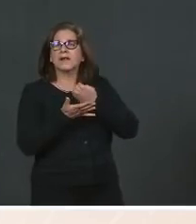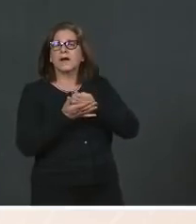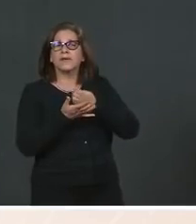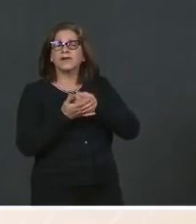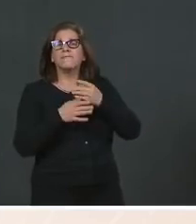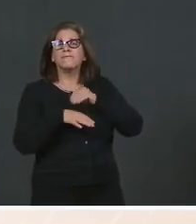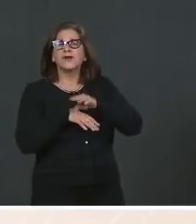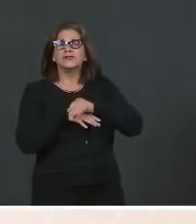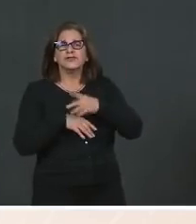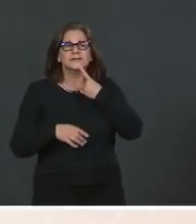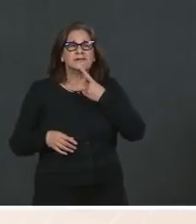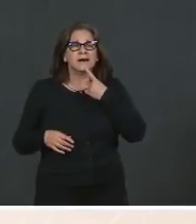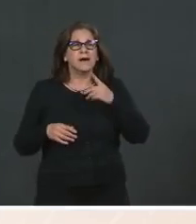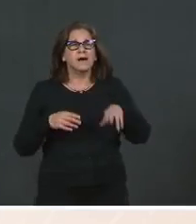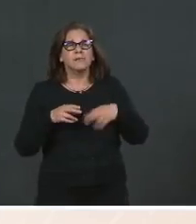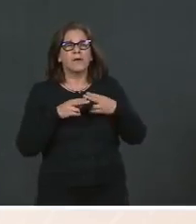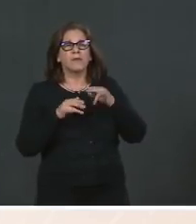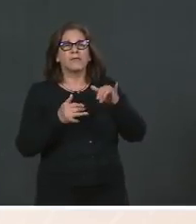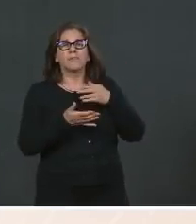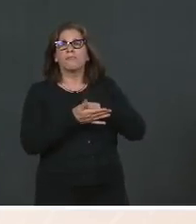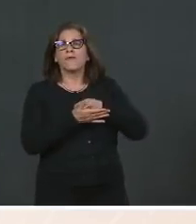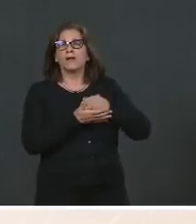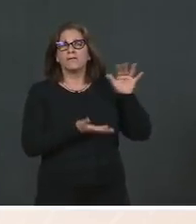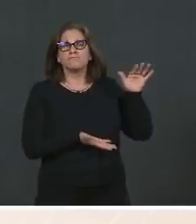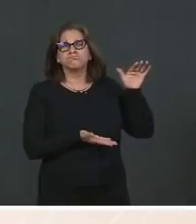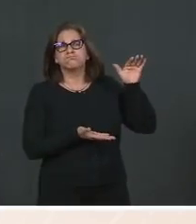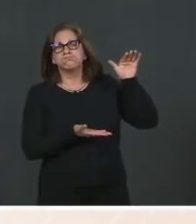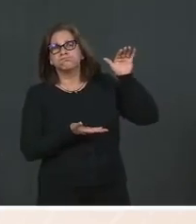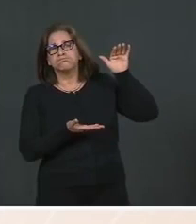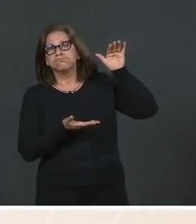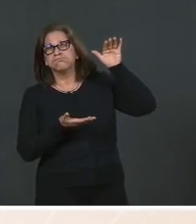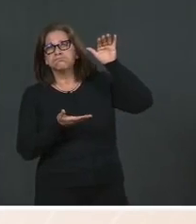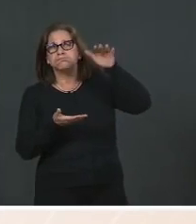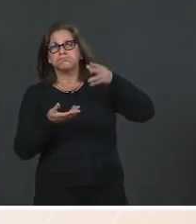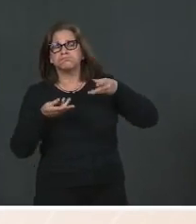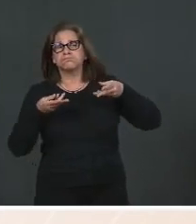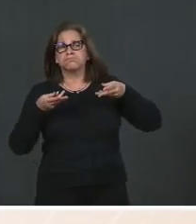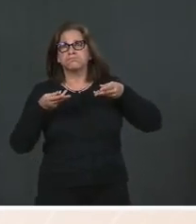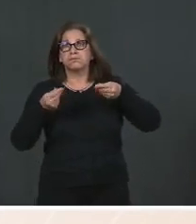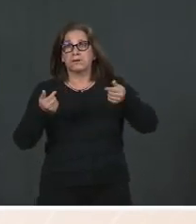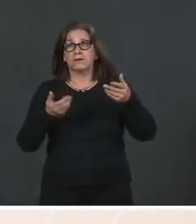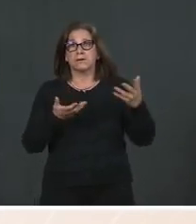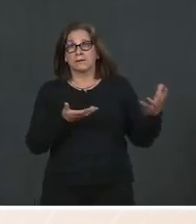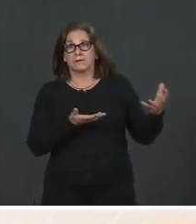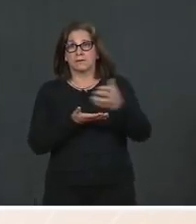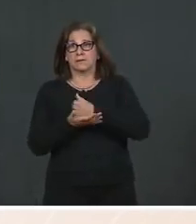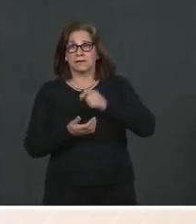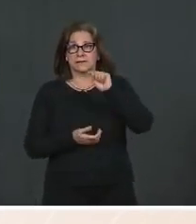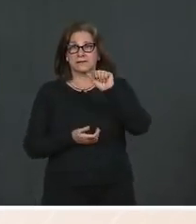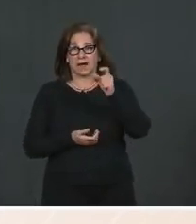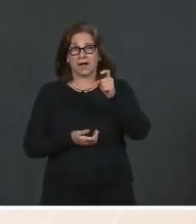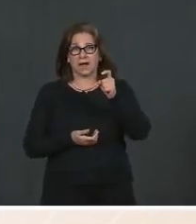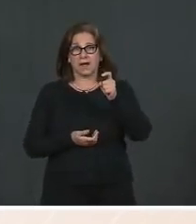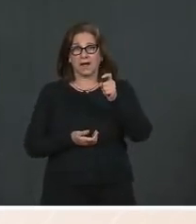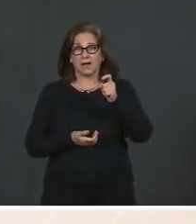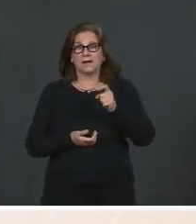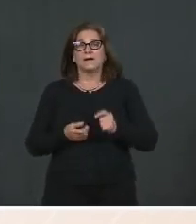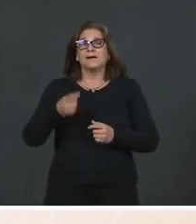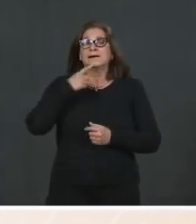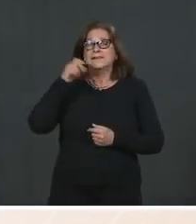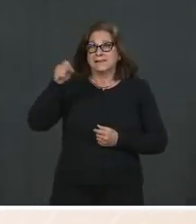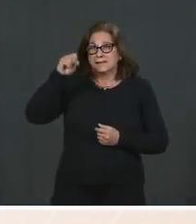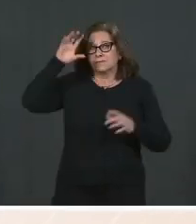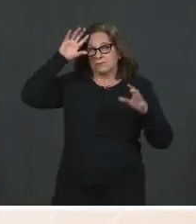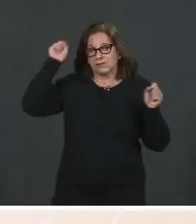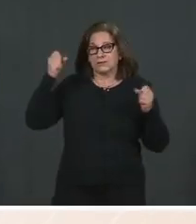package needs to be paid for with tax revenue? Well, the president has a plan to fix the infrastructure of our country. We're currently 13th